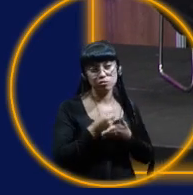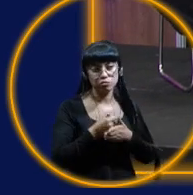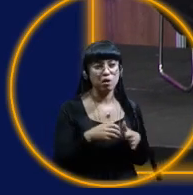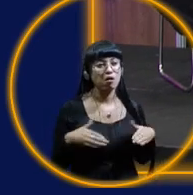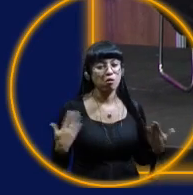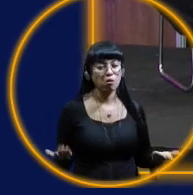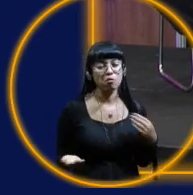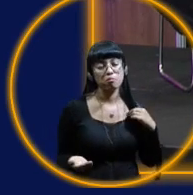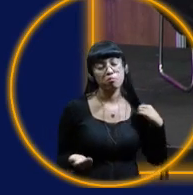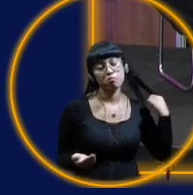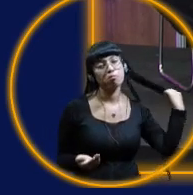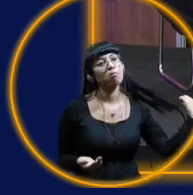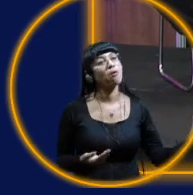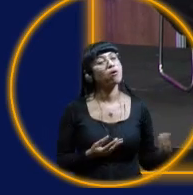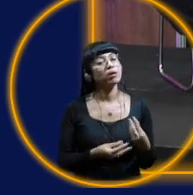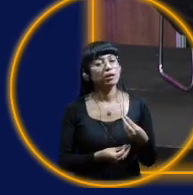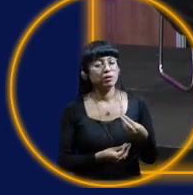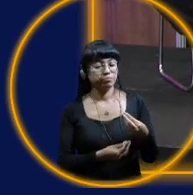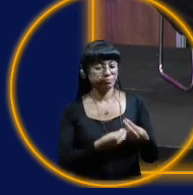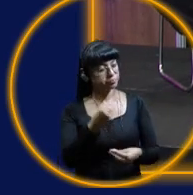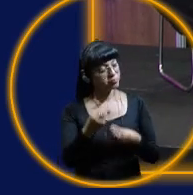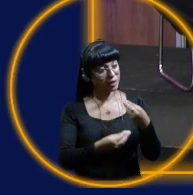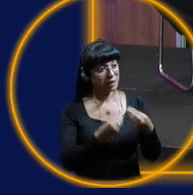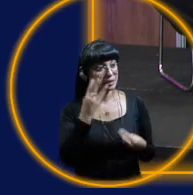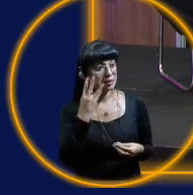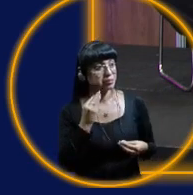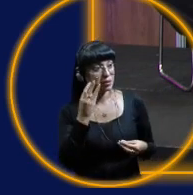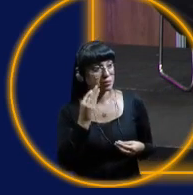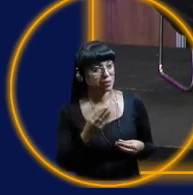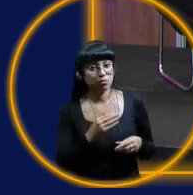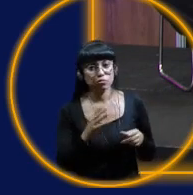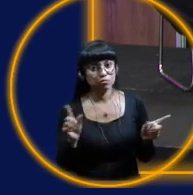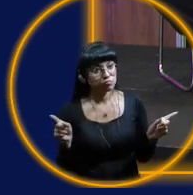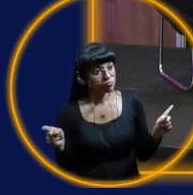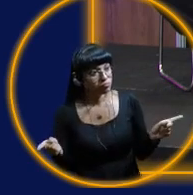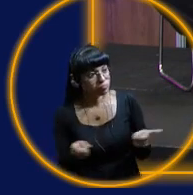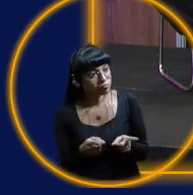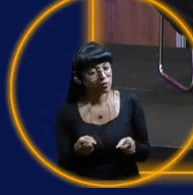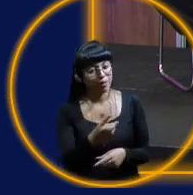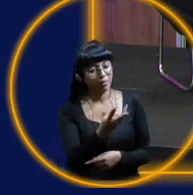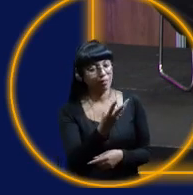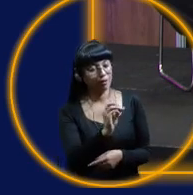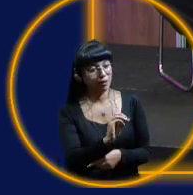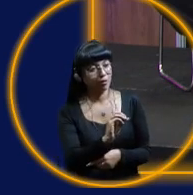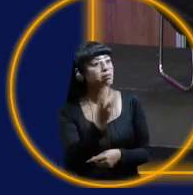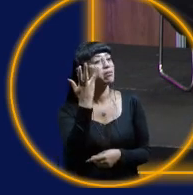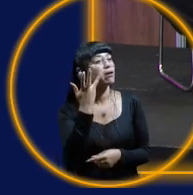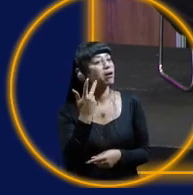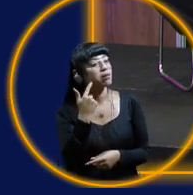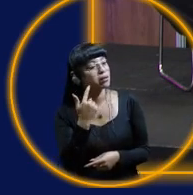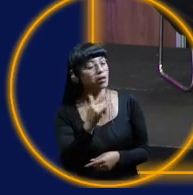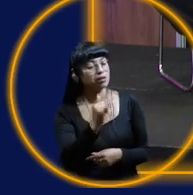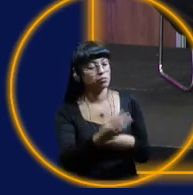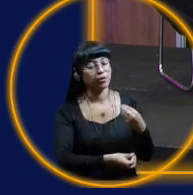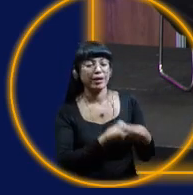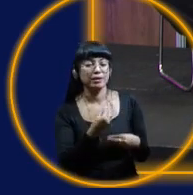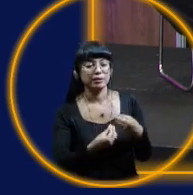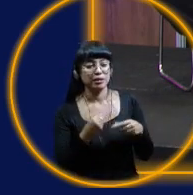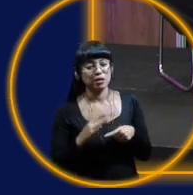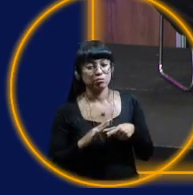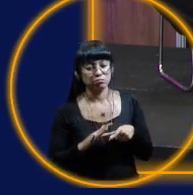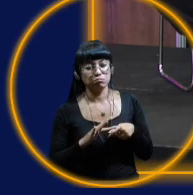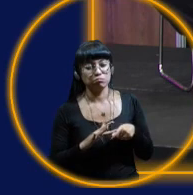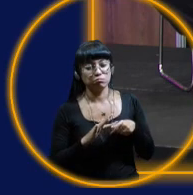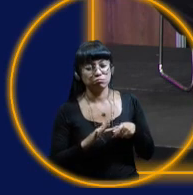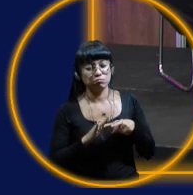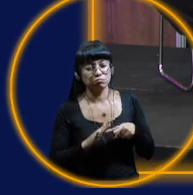doing short experiments, like for 30 days, I'm going to do this very specific thing. And right now